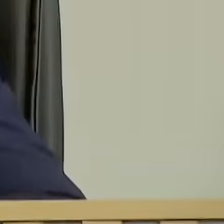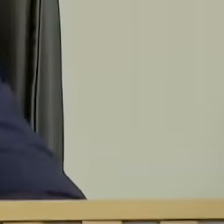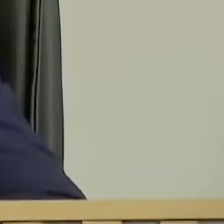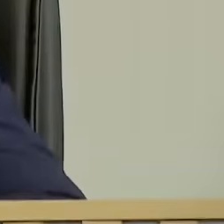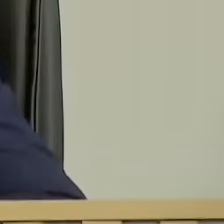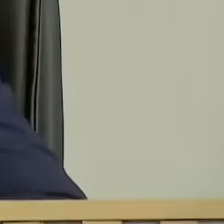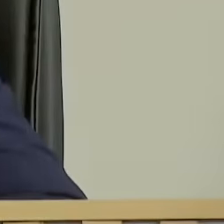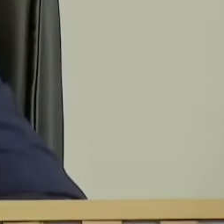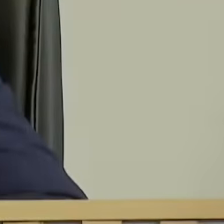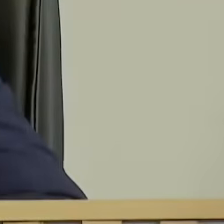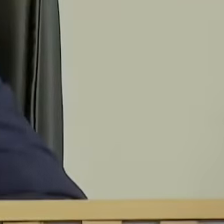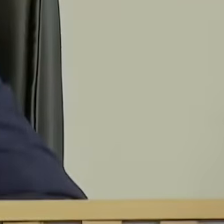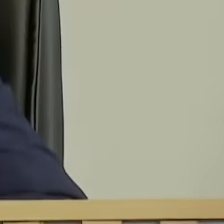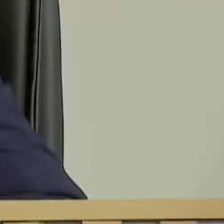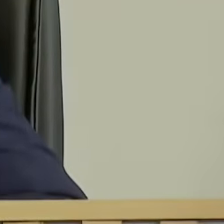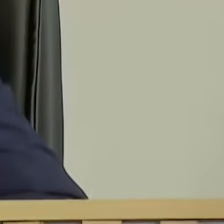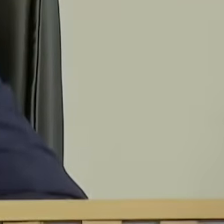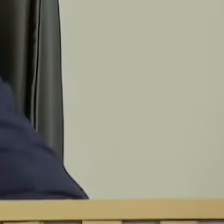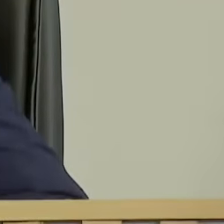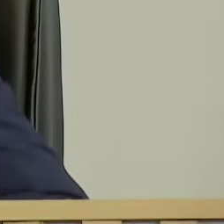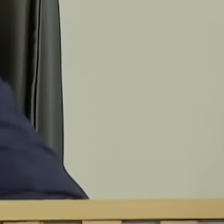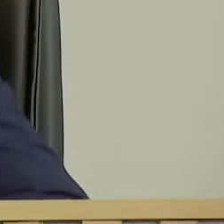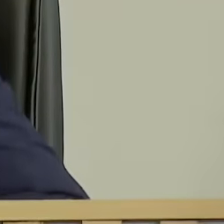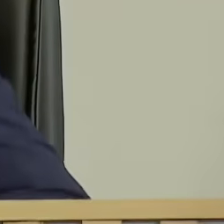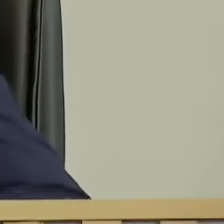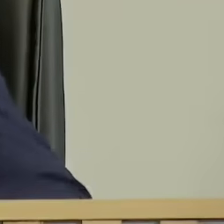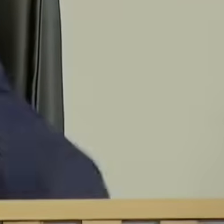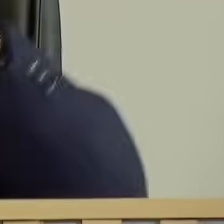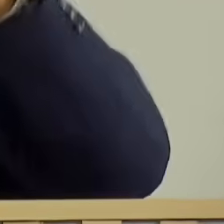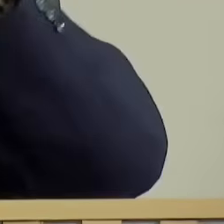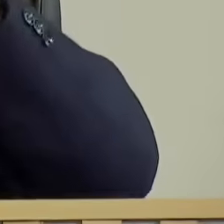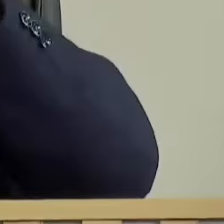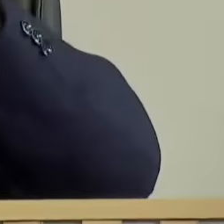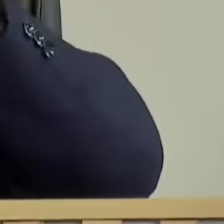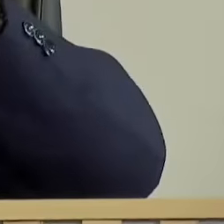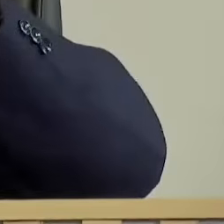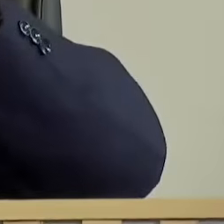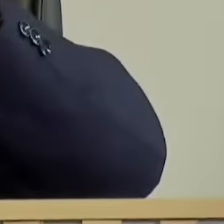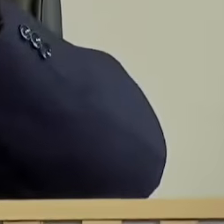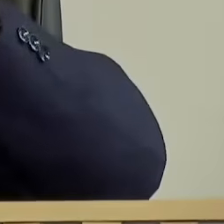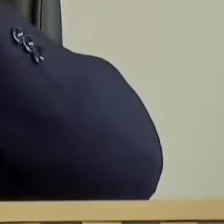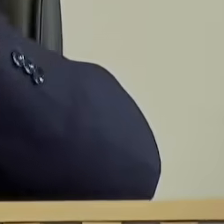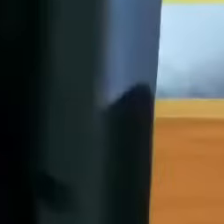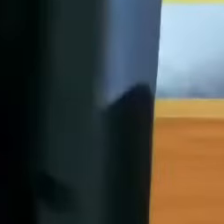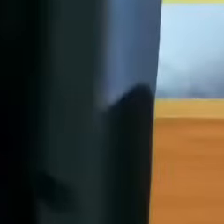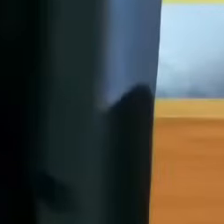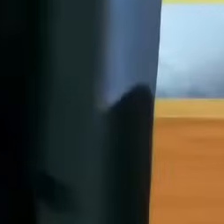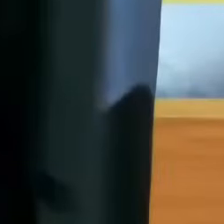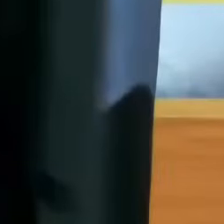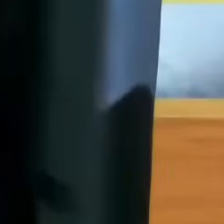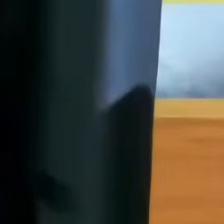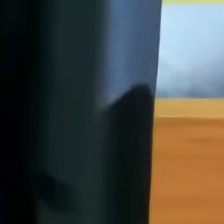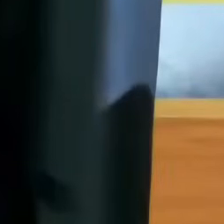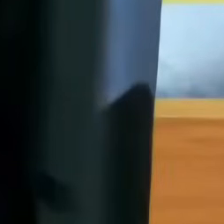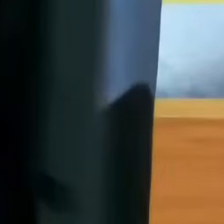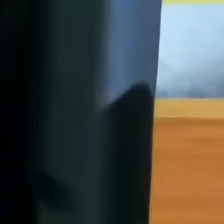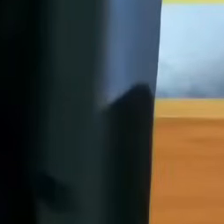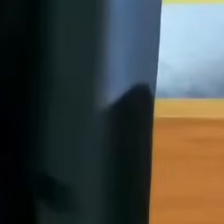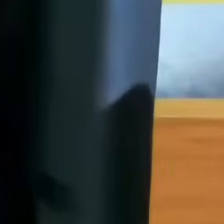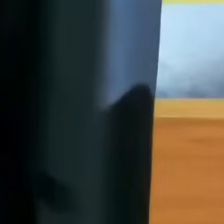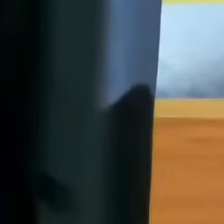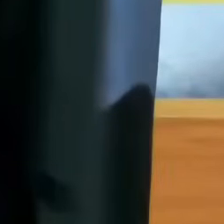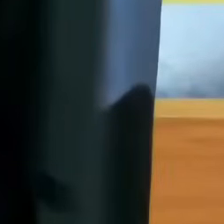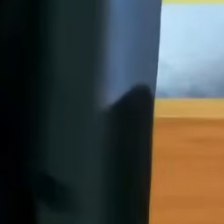the Director General to go and sort out that specific matter. But they were not, the IMC and the President were